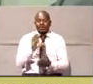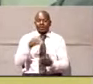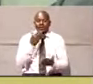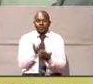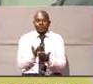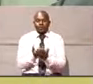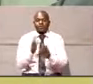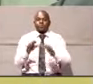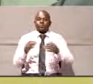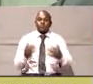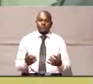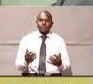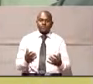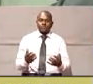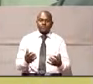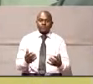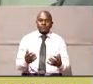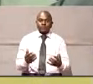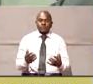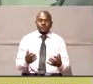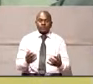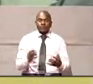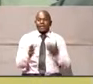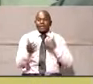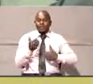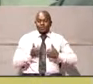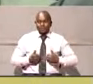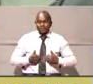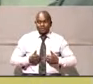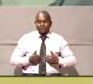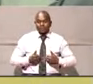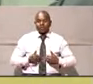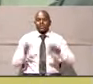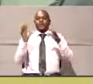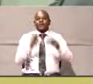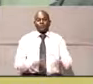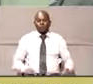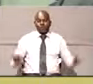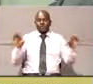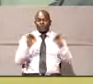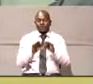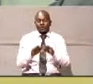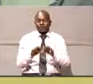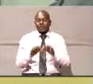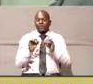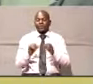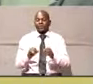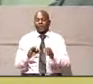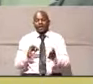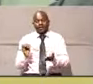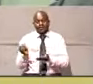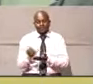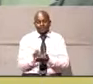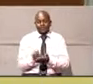there is a new person whose interests we should treat more importantly, because he's an investor who's